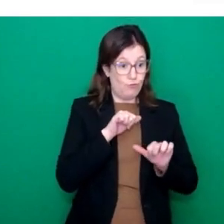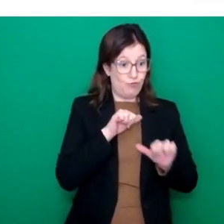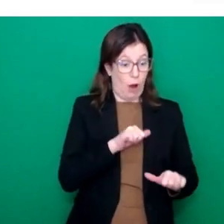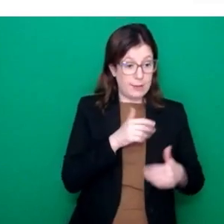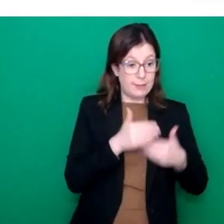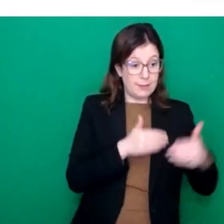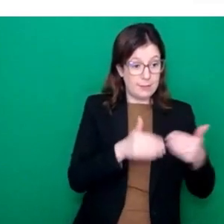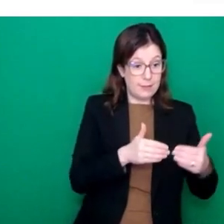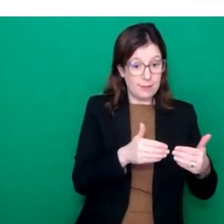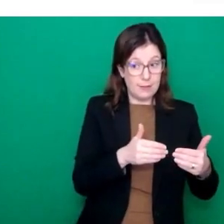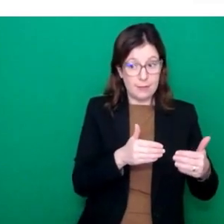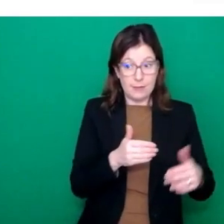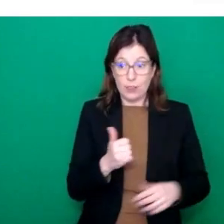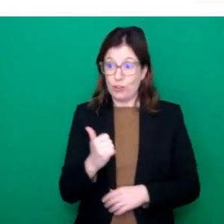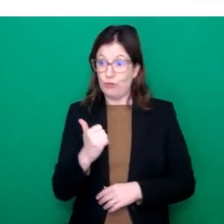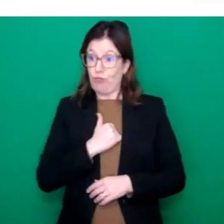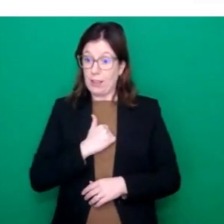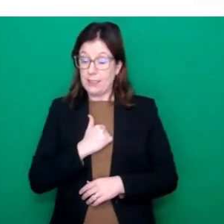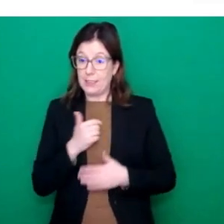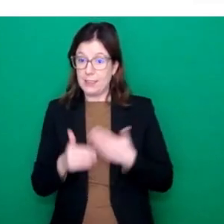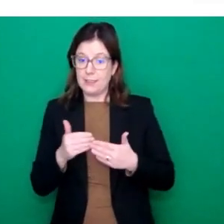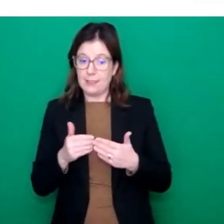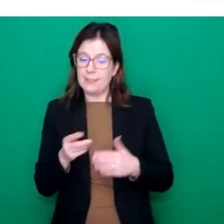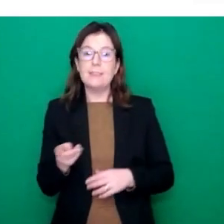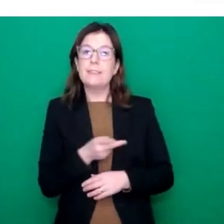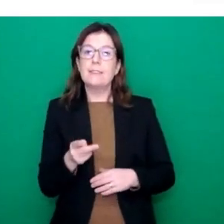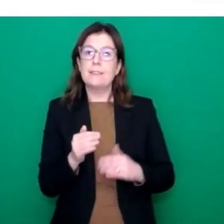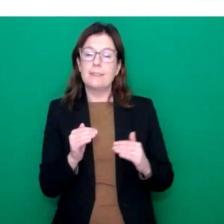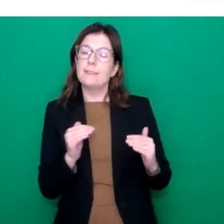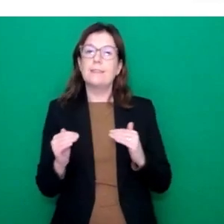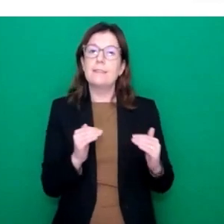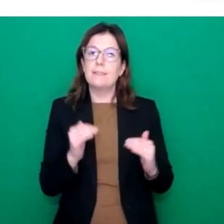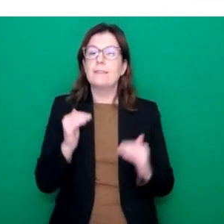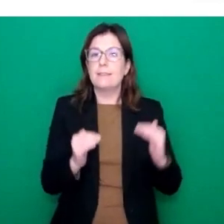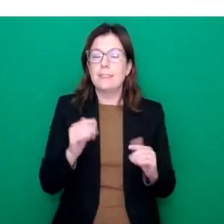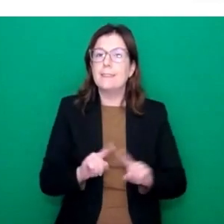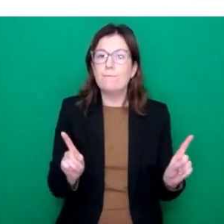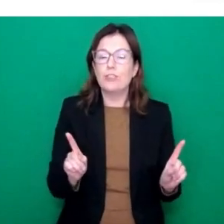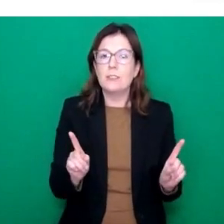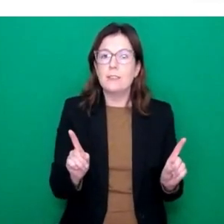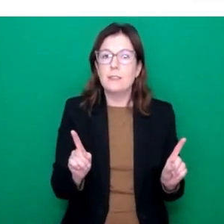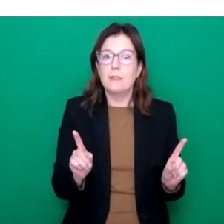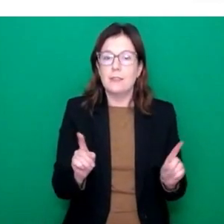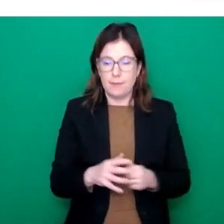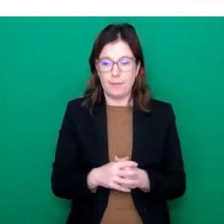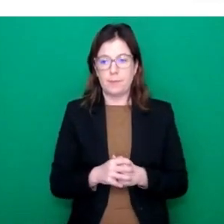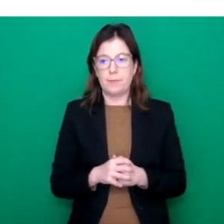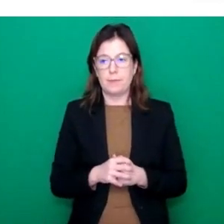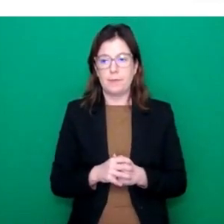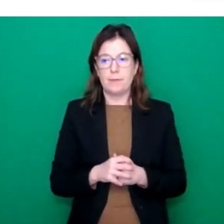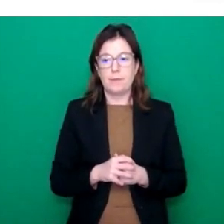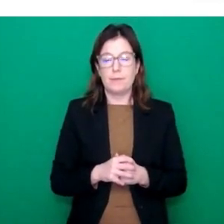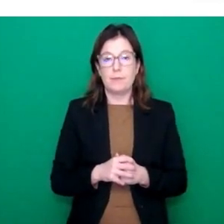and doing the right thing aren't always one and the same. Now, I believe that